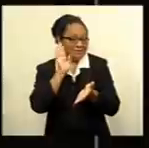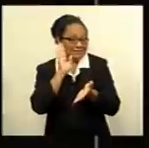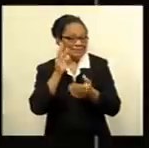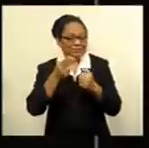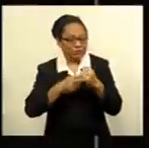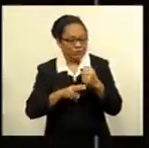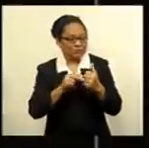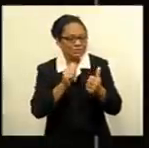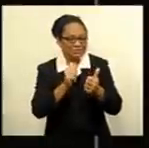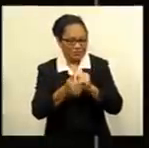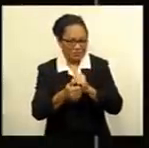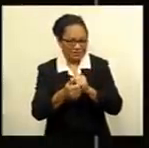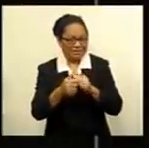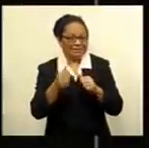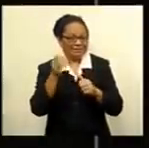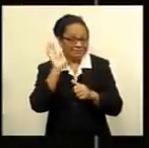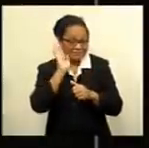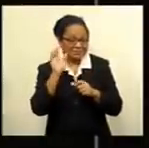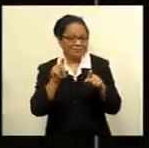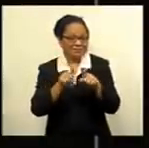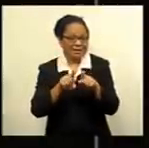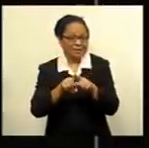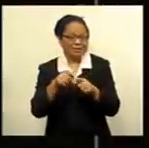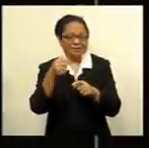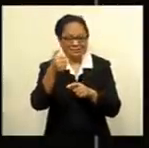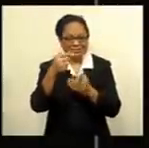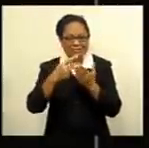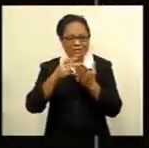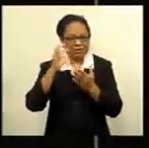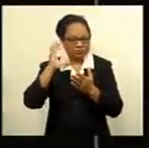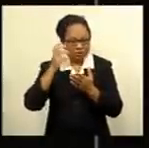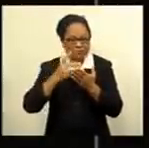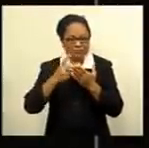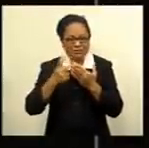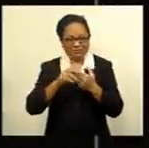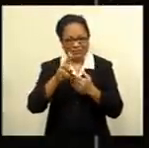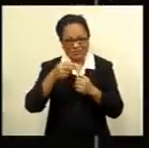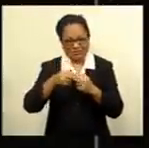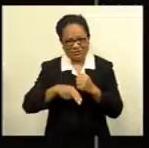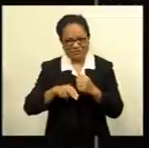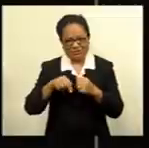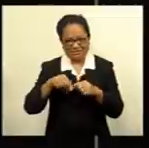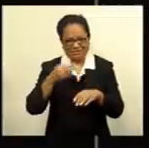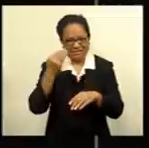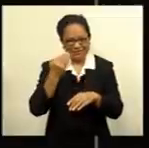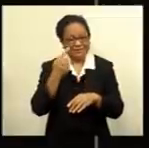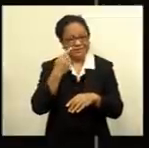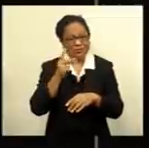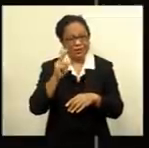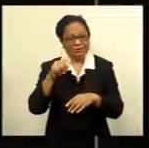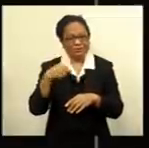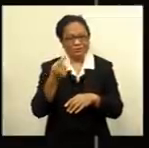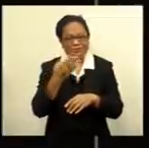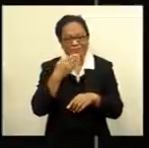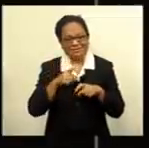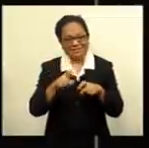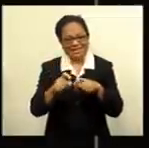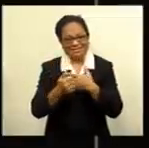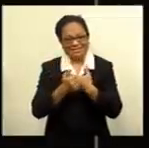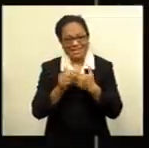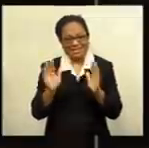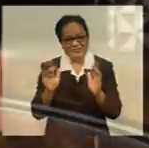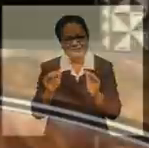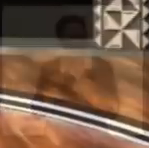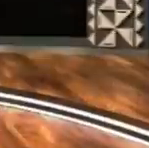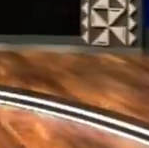sports and listen to our six radio stations live. That's your news this evening. I'll see you again tomorrow. Until then, stay safe. Mothi Mothi.